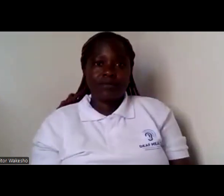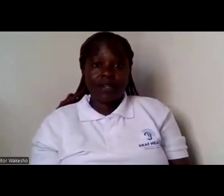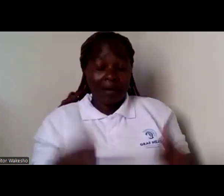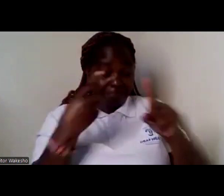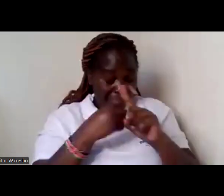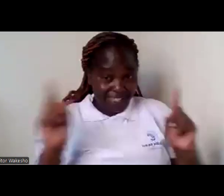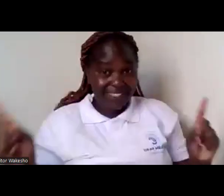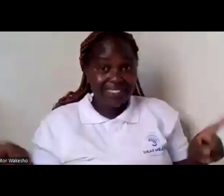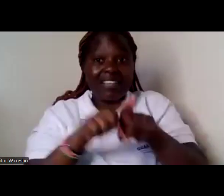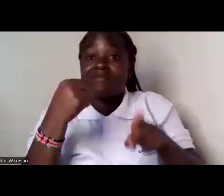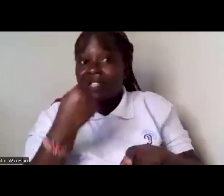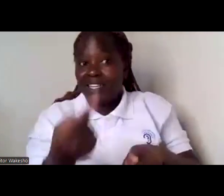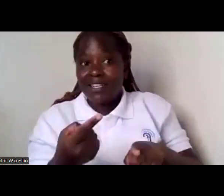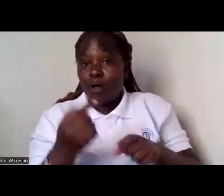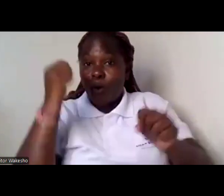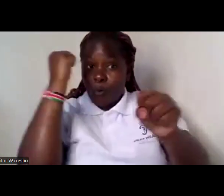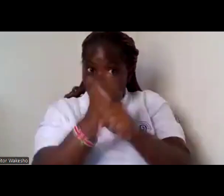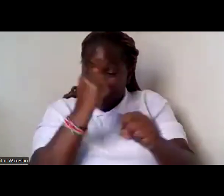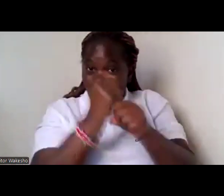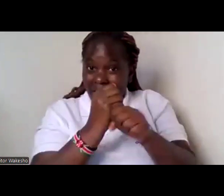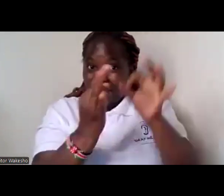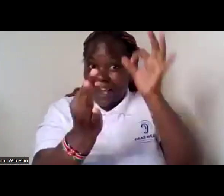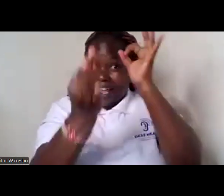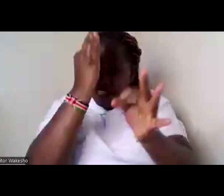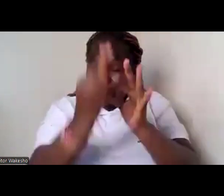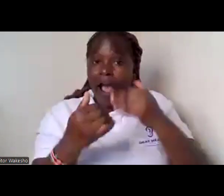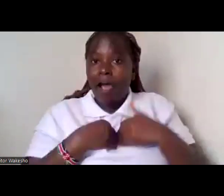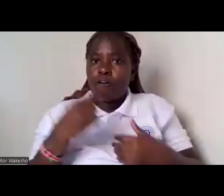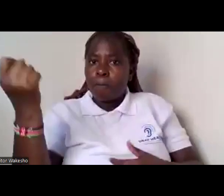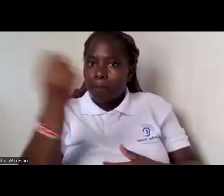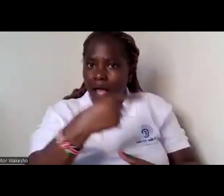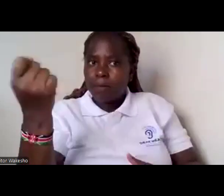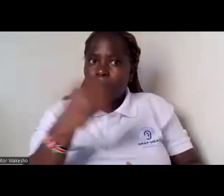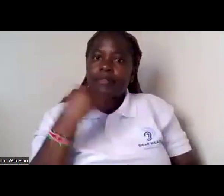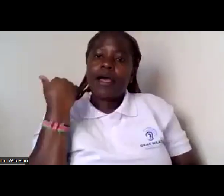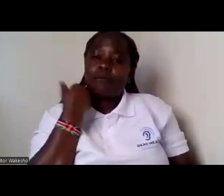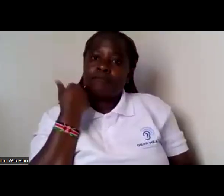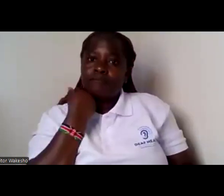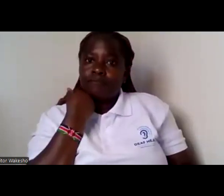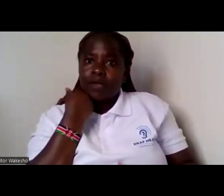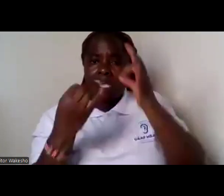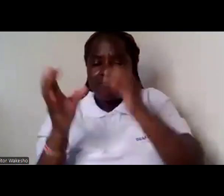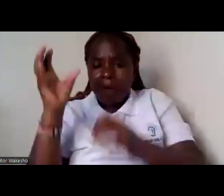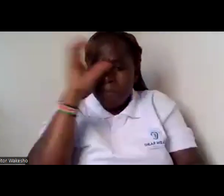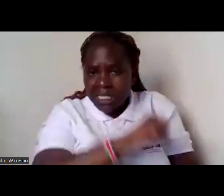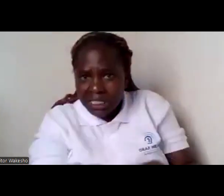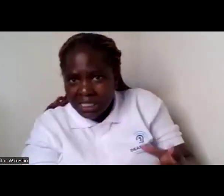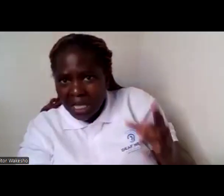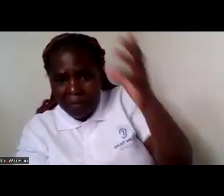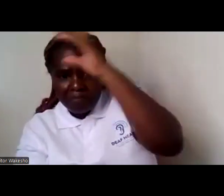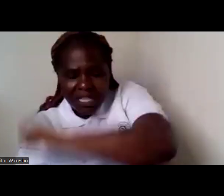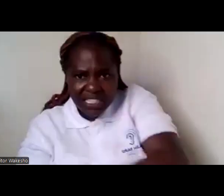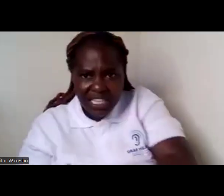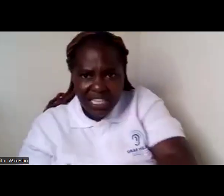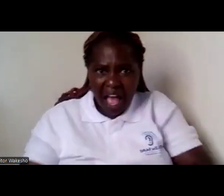mentioned, it only works if you have regular periods, one every month, ideally every 21